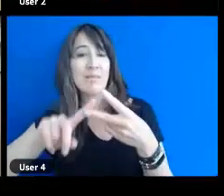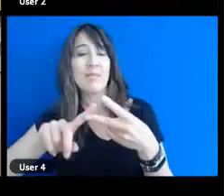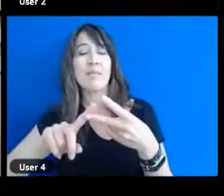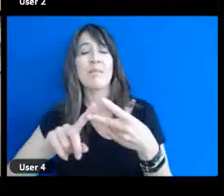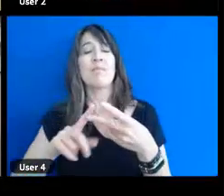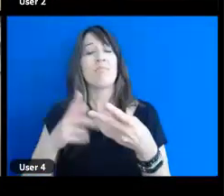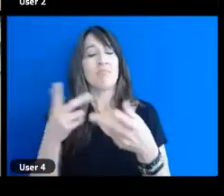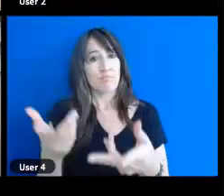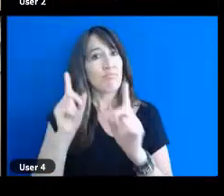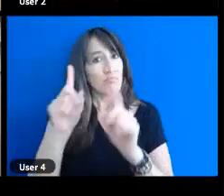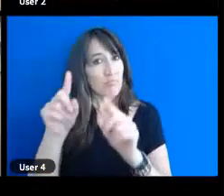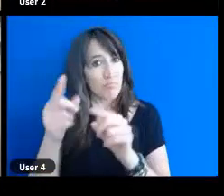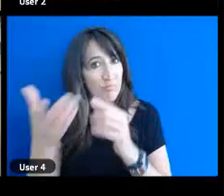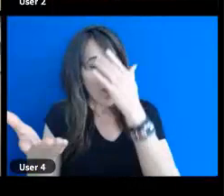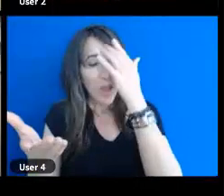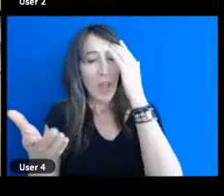too.